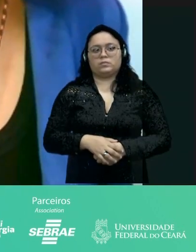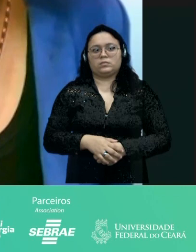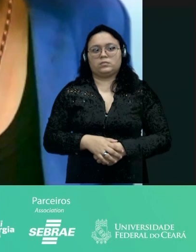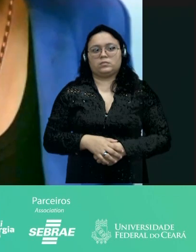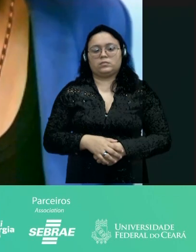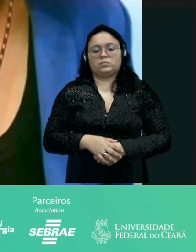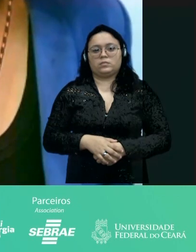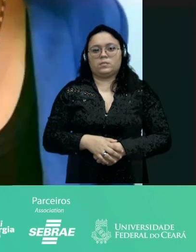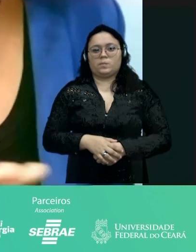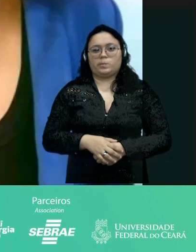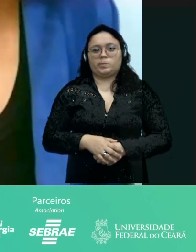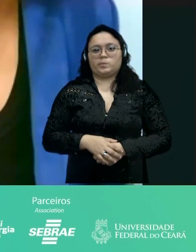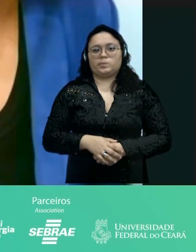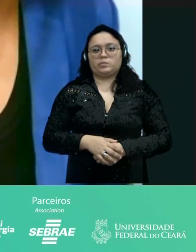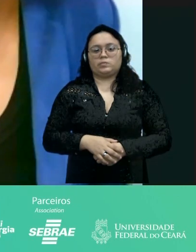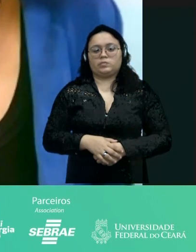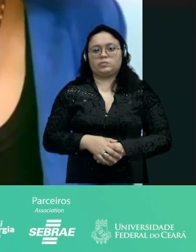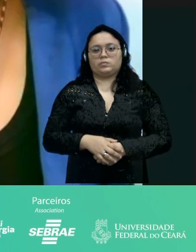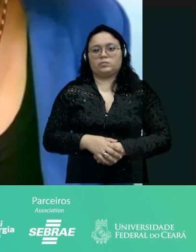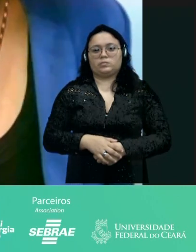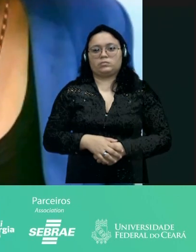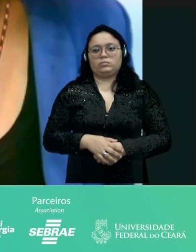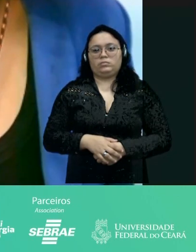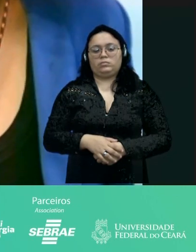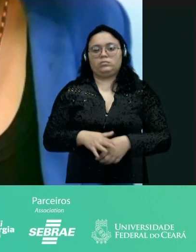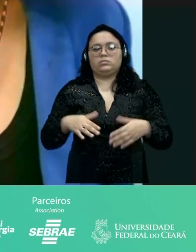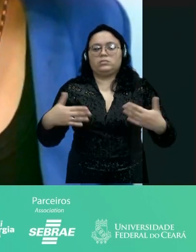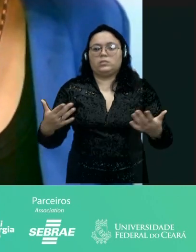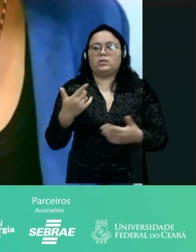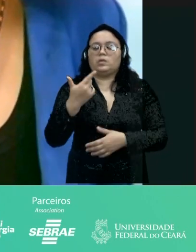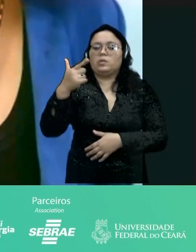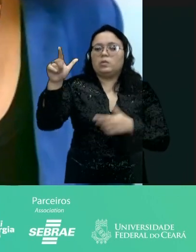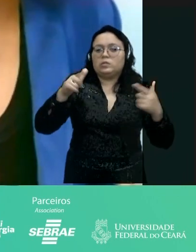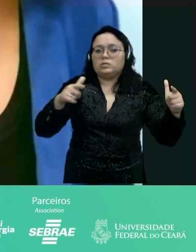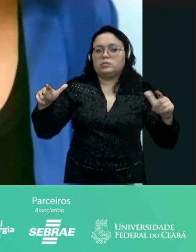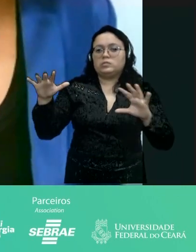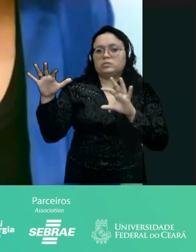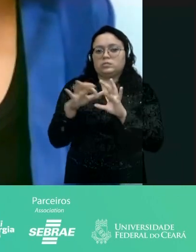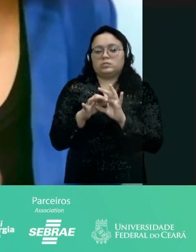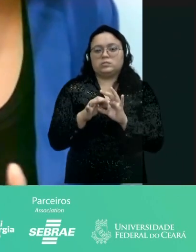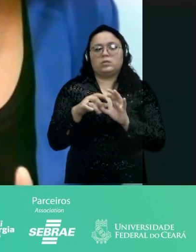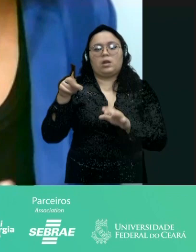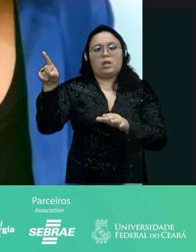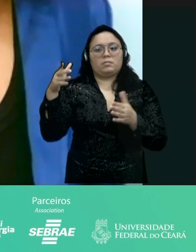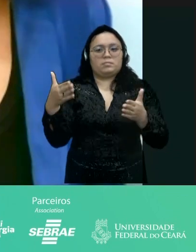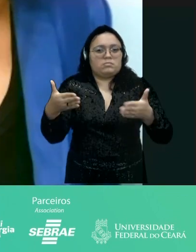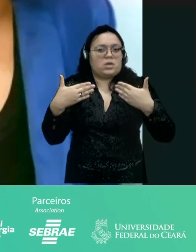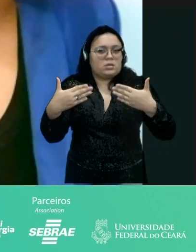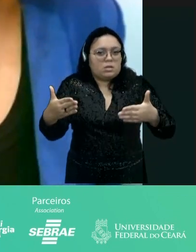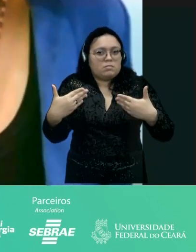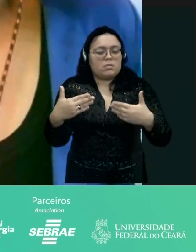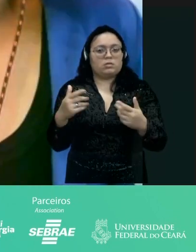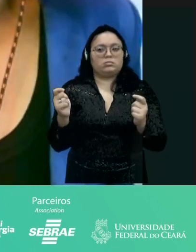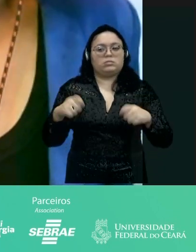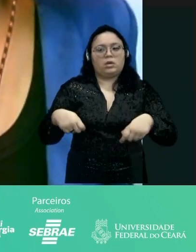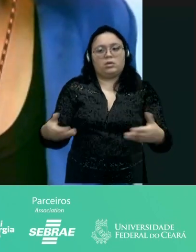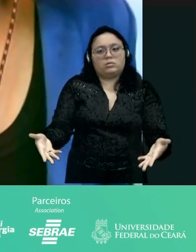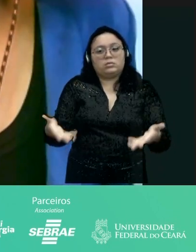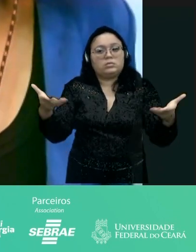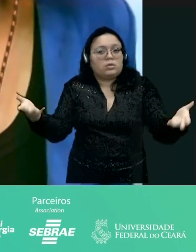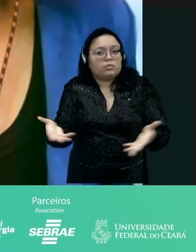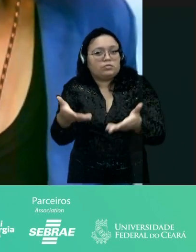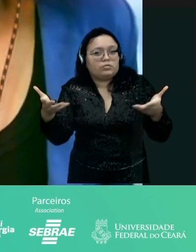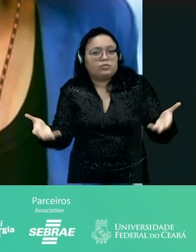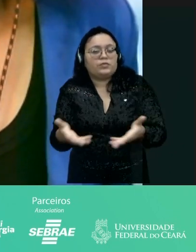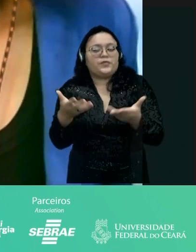Panama Canal have a better tariff and a better incentive to pass faster through the